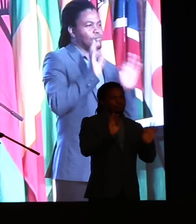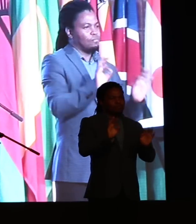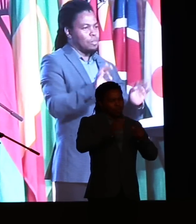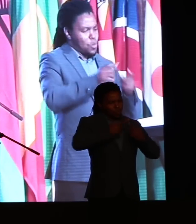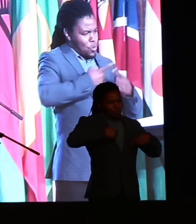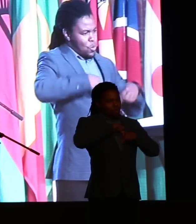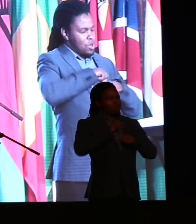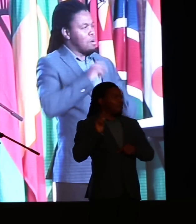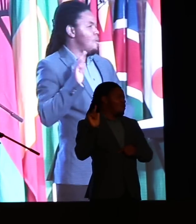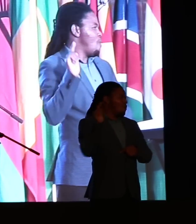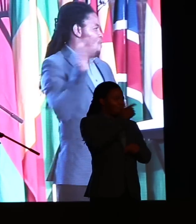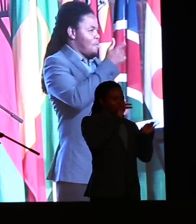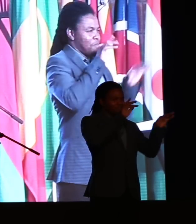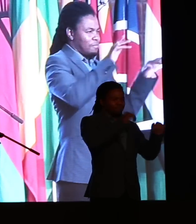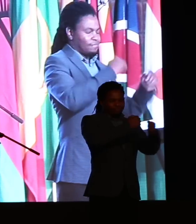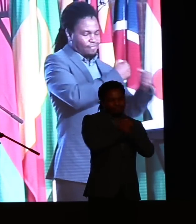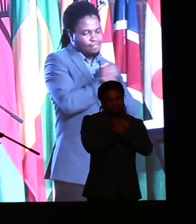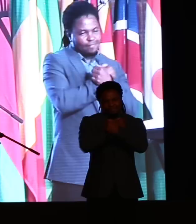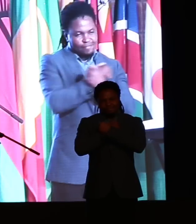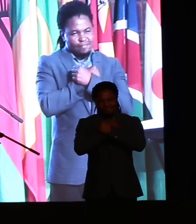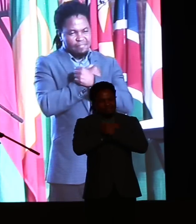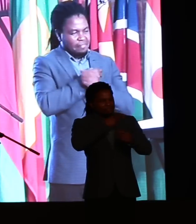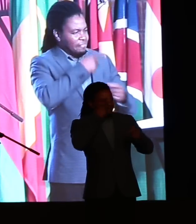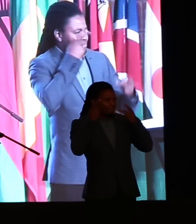Thank you.